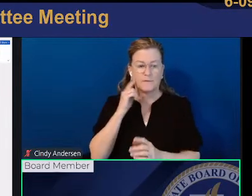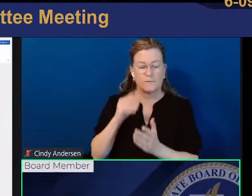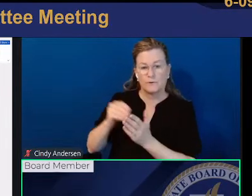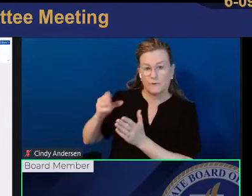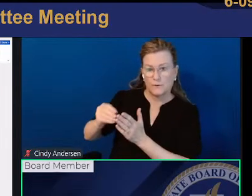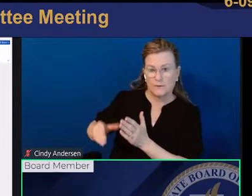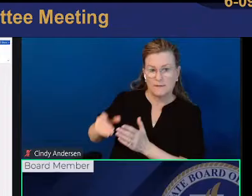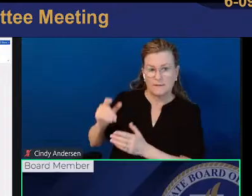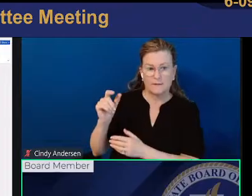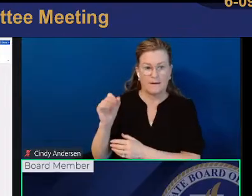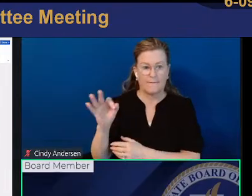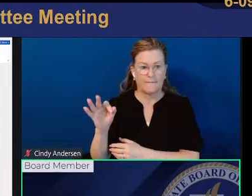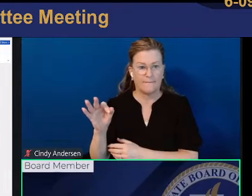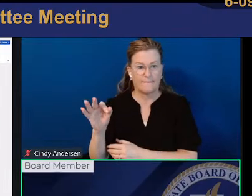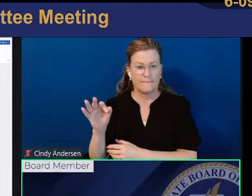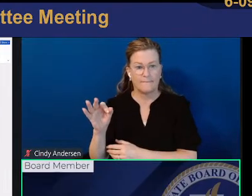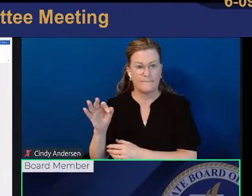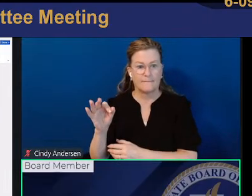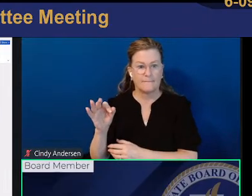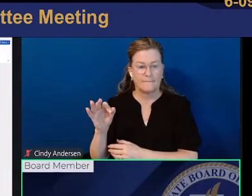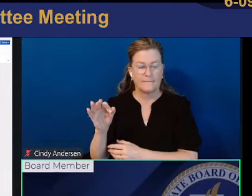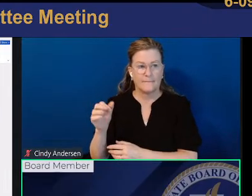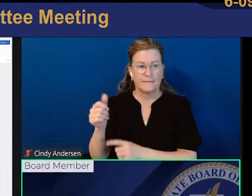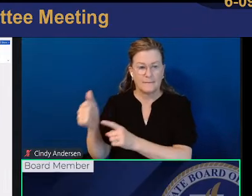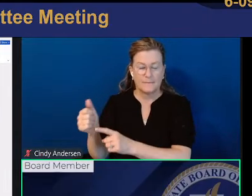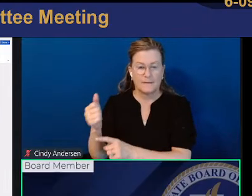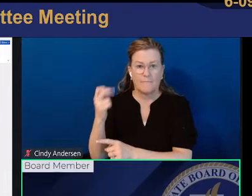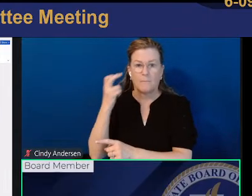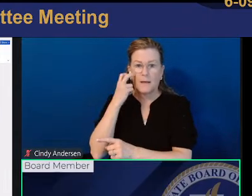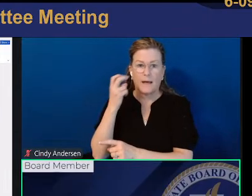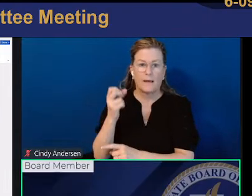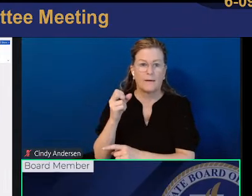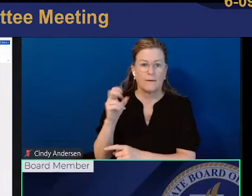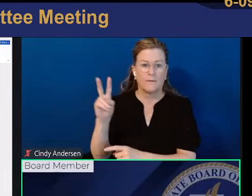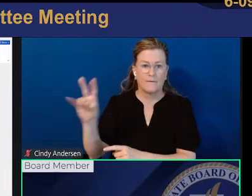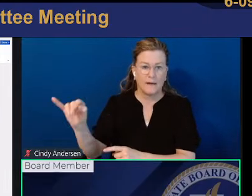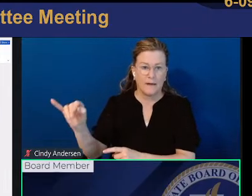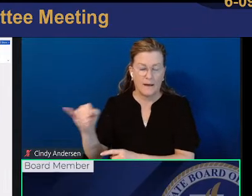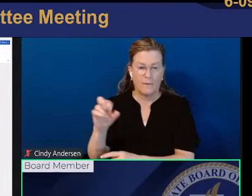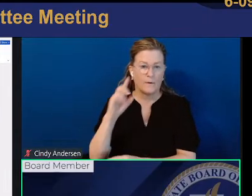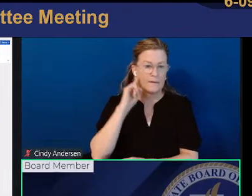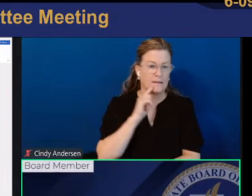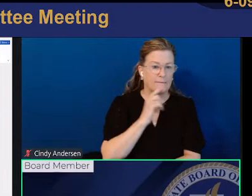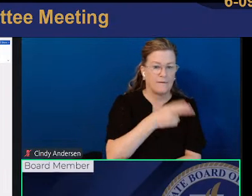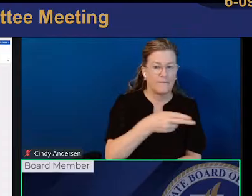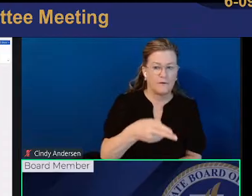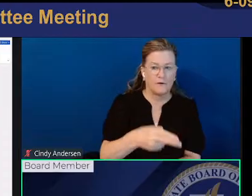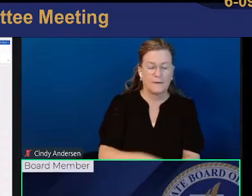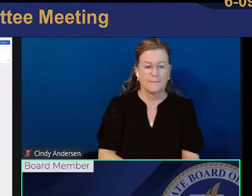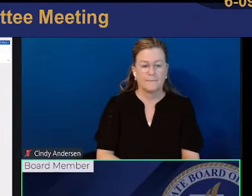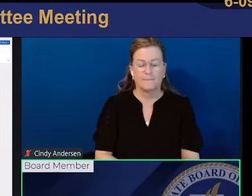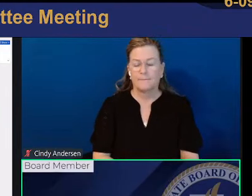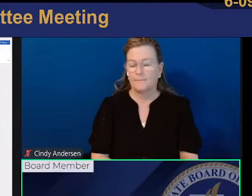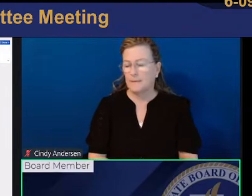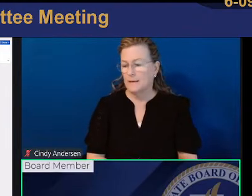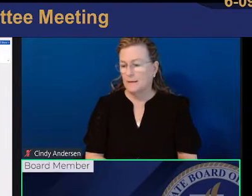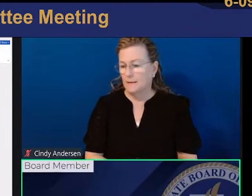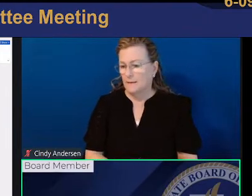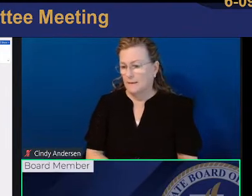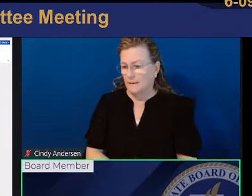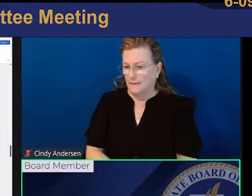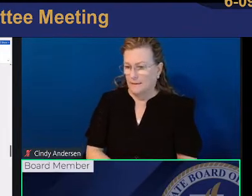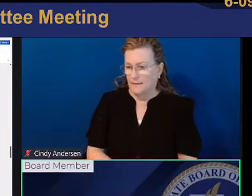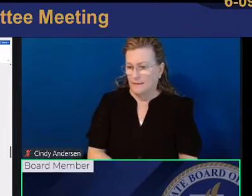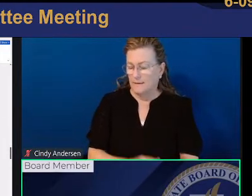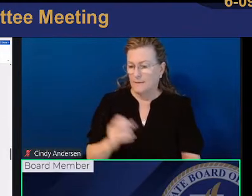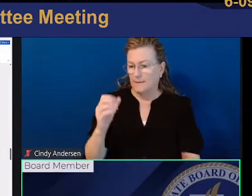who are blind or visually impaired or deaf and hard of hearing. Okay,